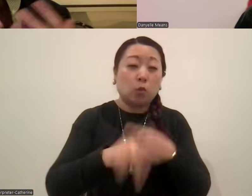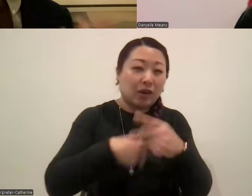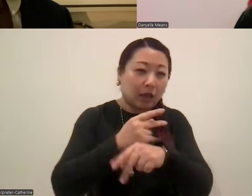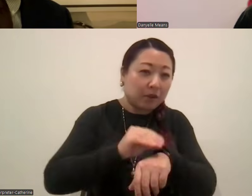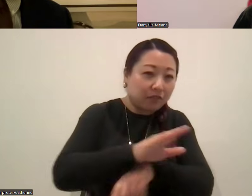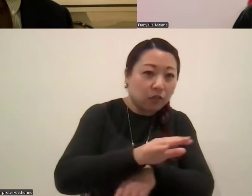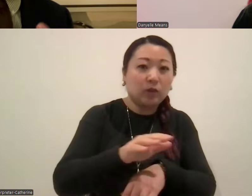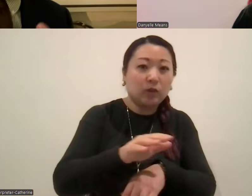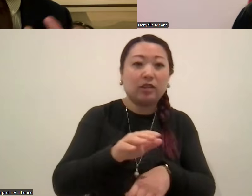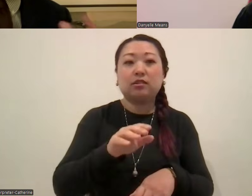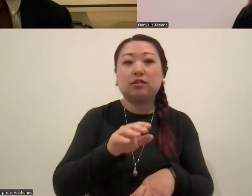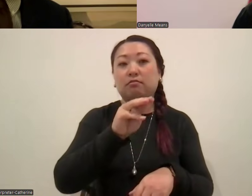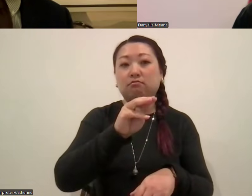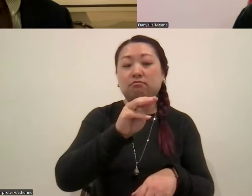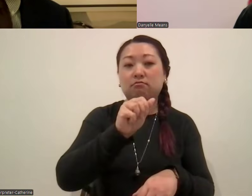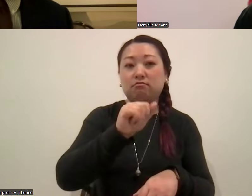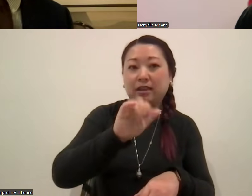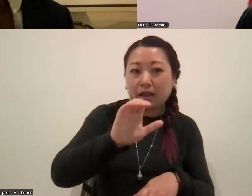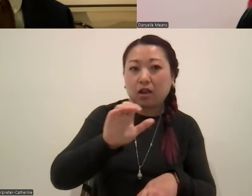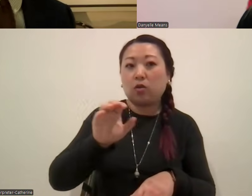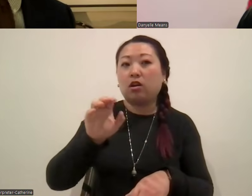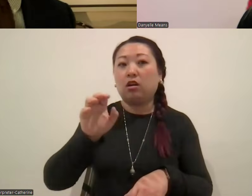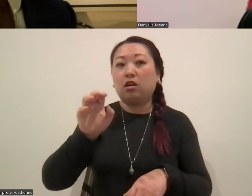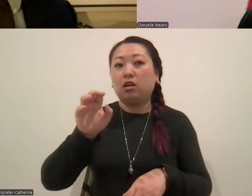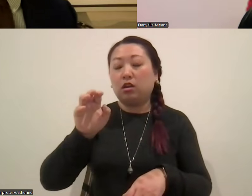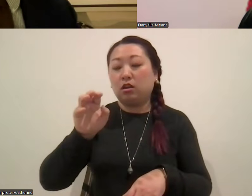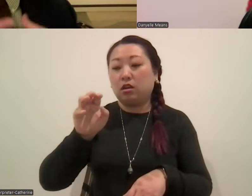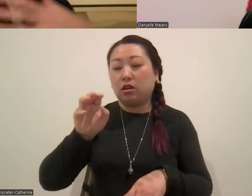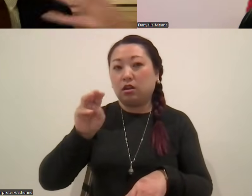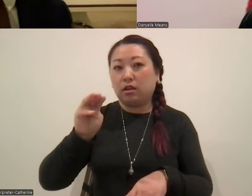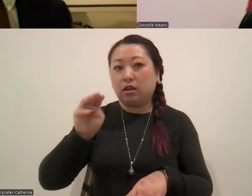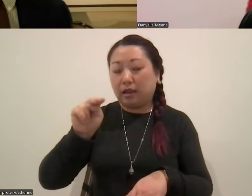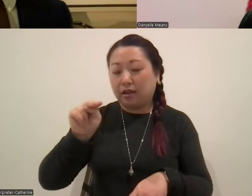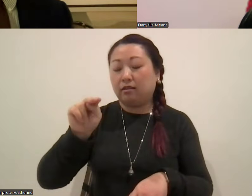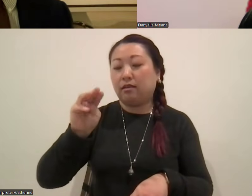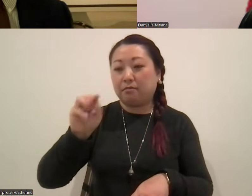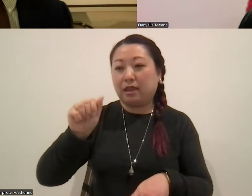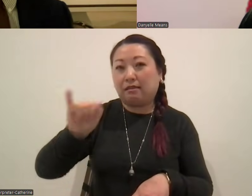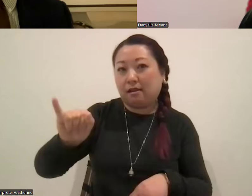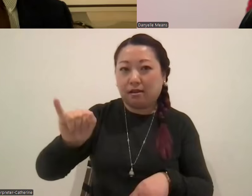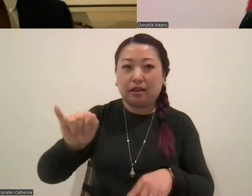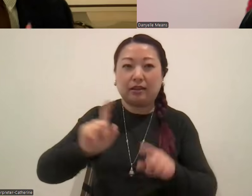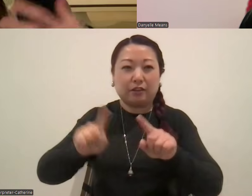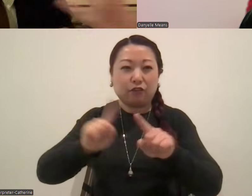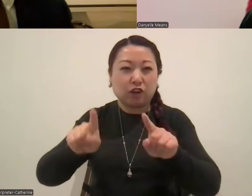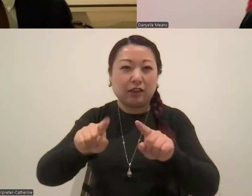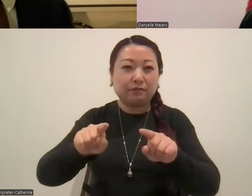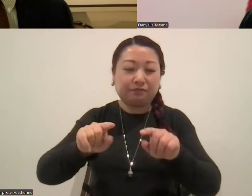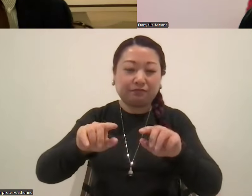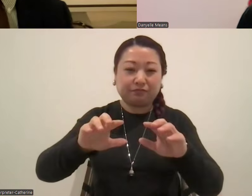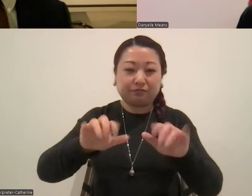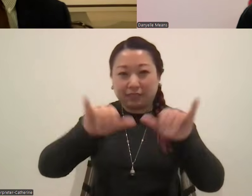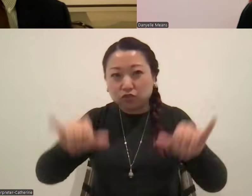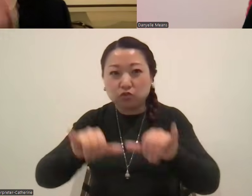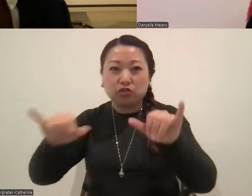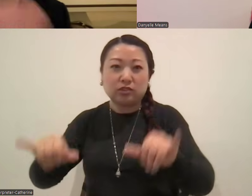or NMAI or these other major institutions, where does that influence go? How do we see the sort of downstream effects